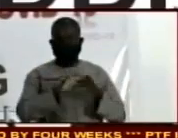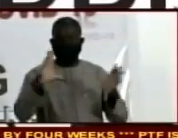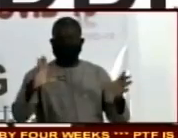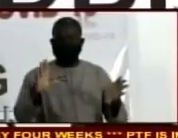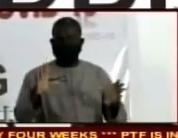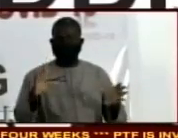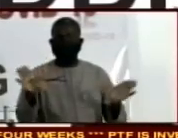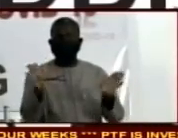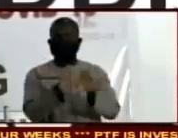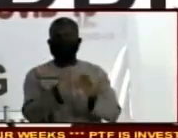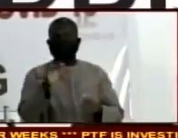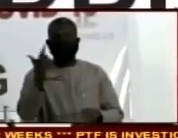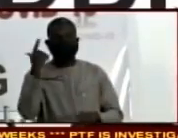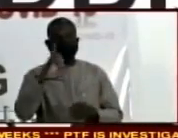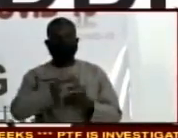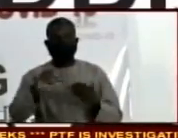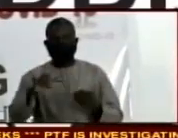One,